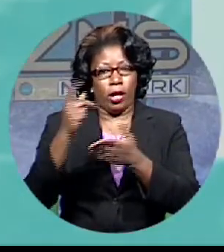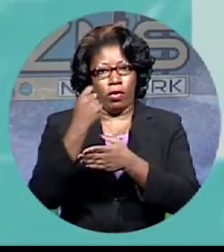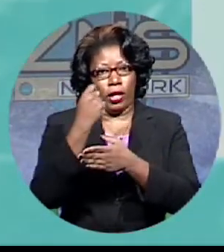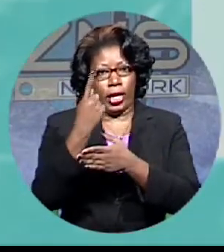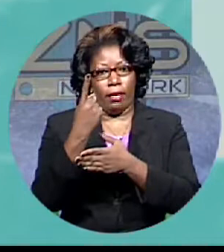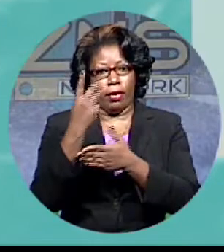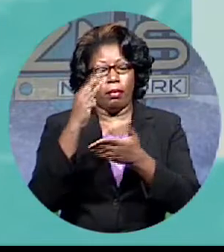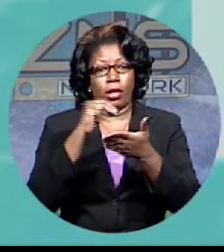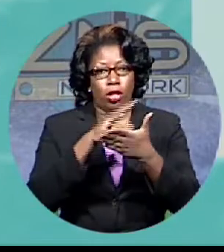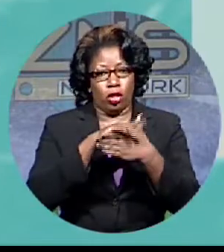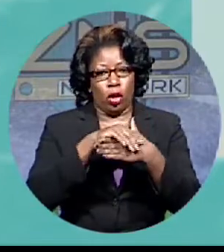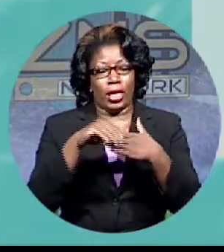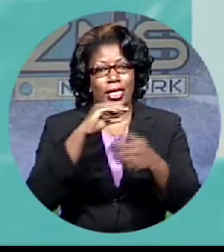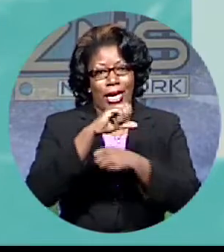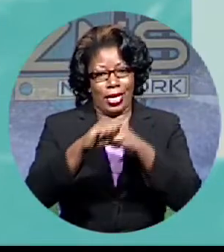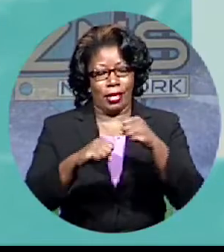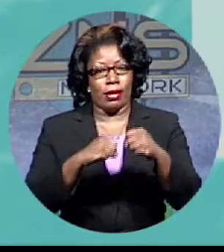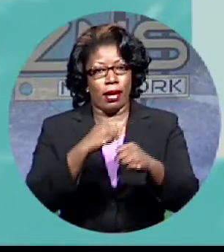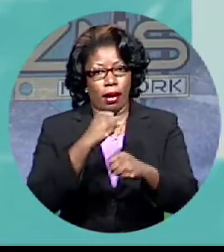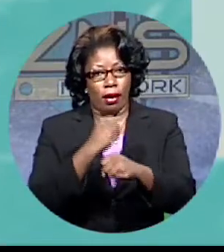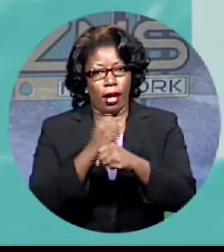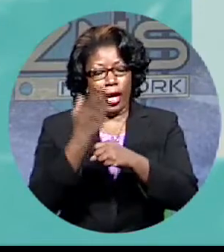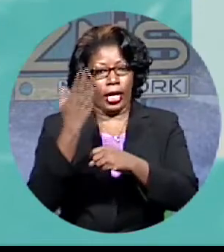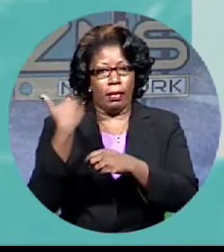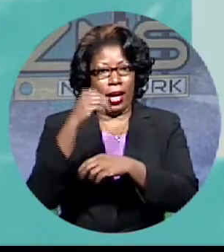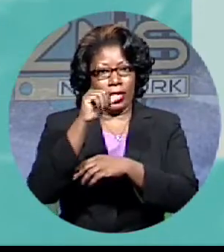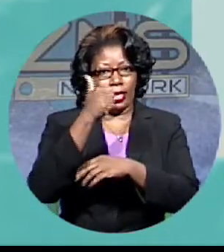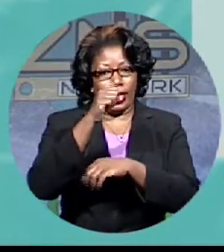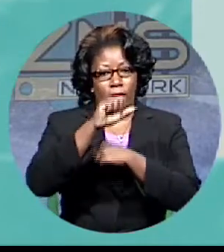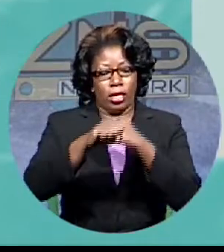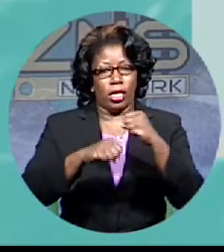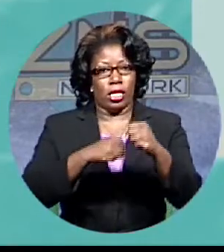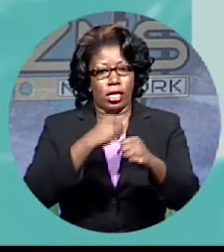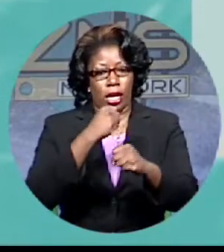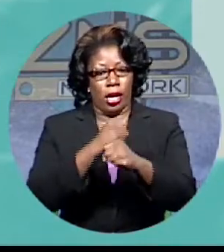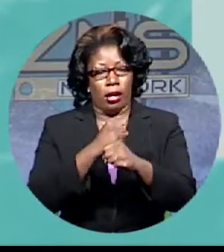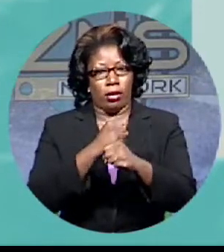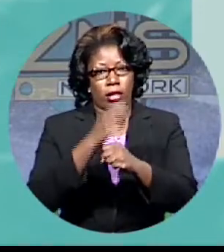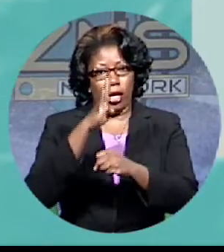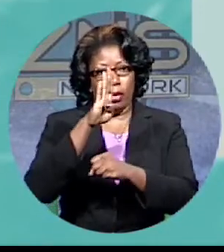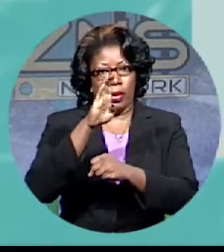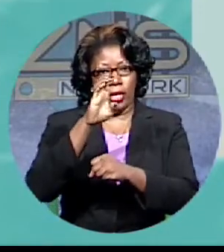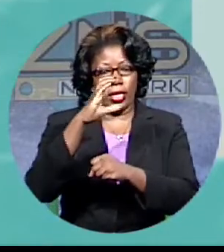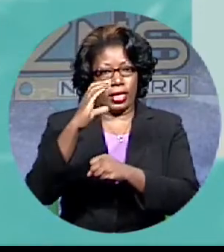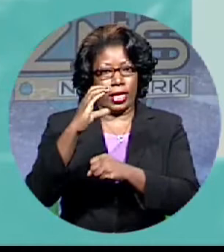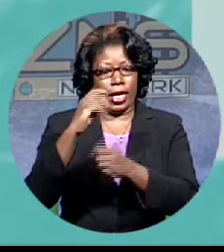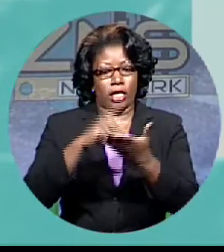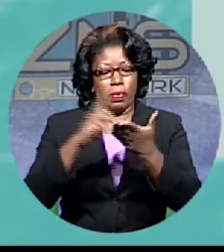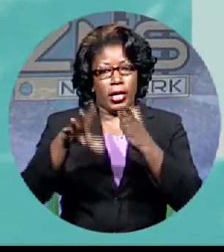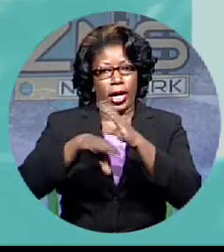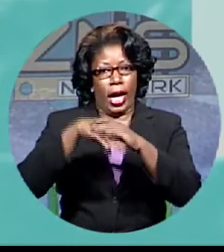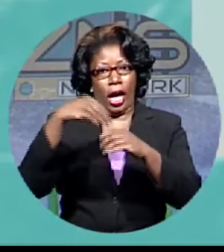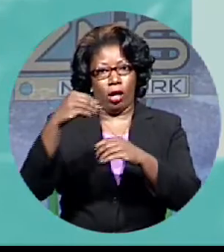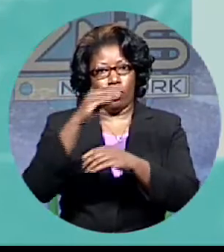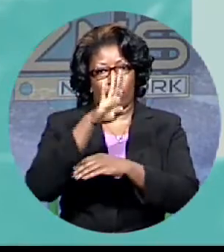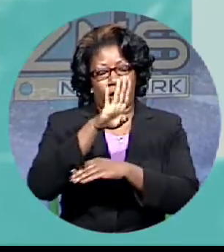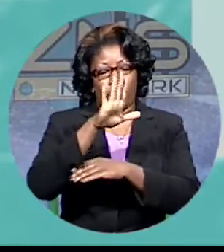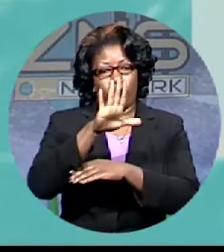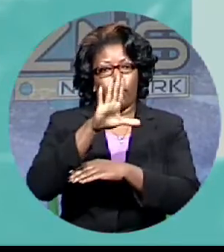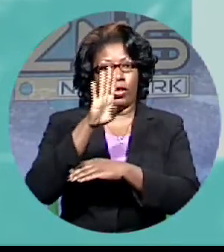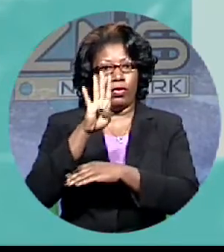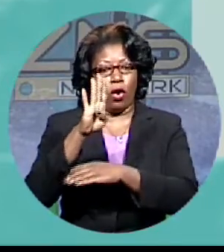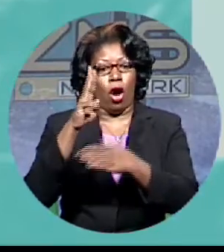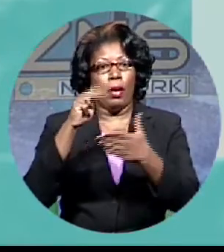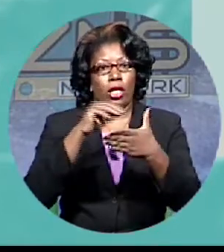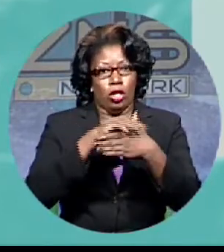a year into the pension fund. And in the last decade, Mr. Miller says BEC has paid out over $54 million to pensioners in